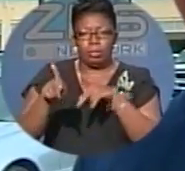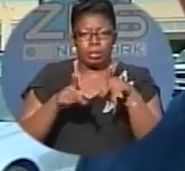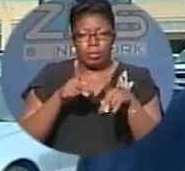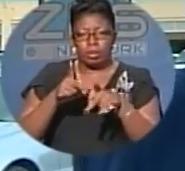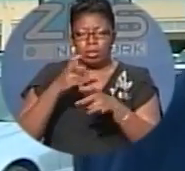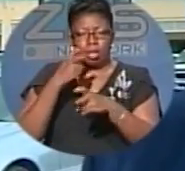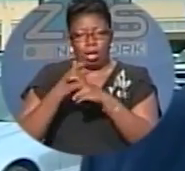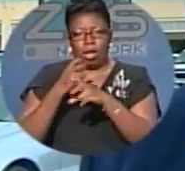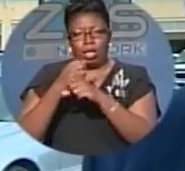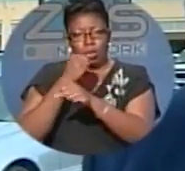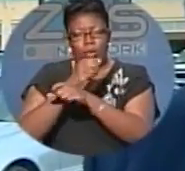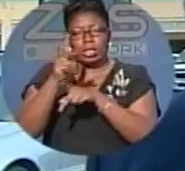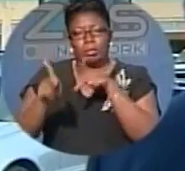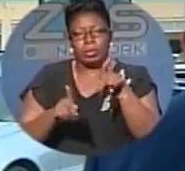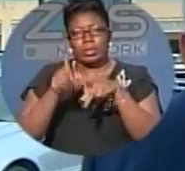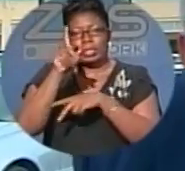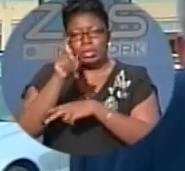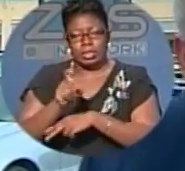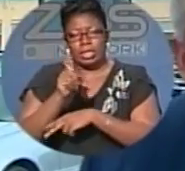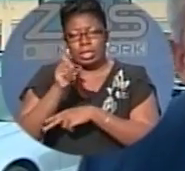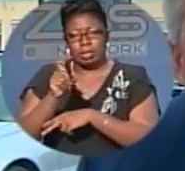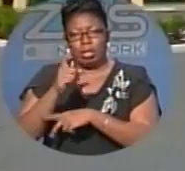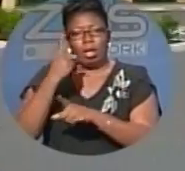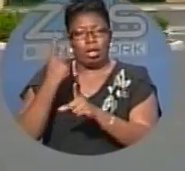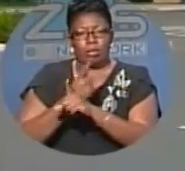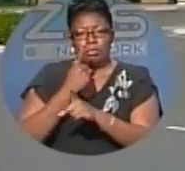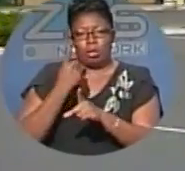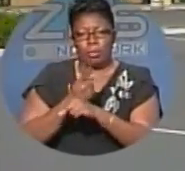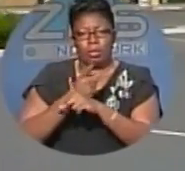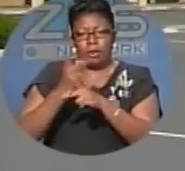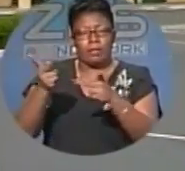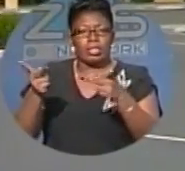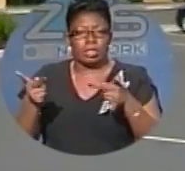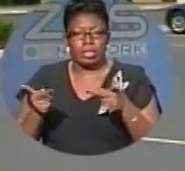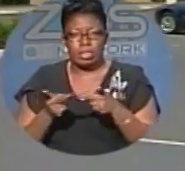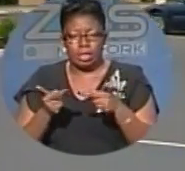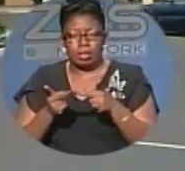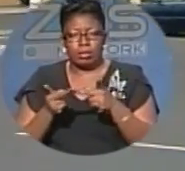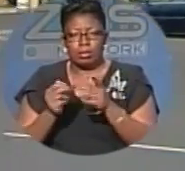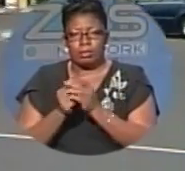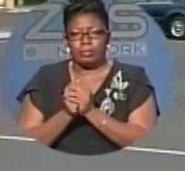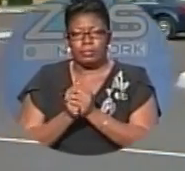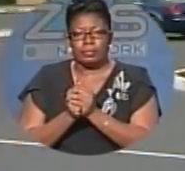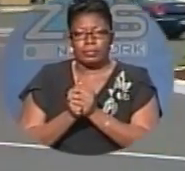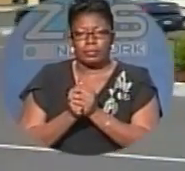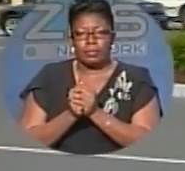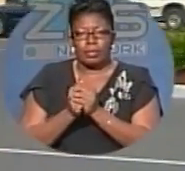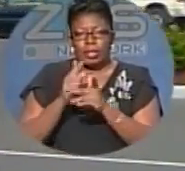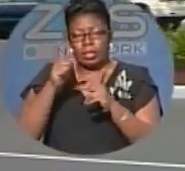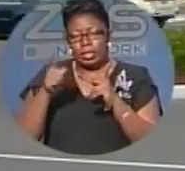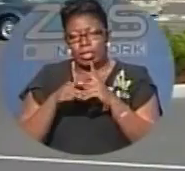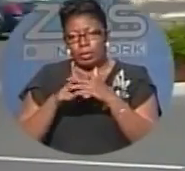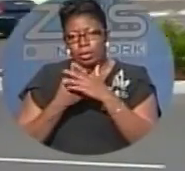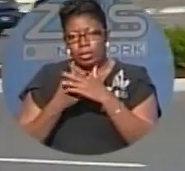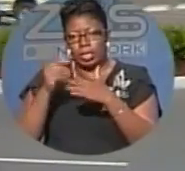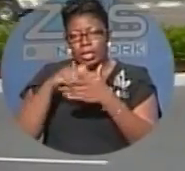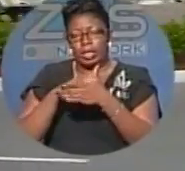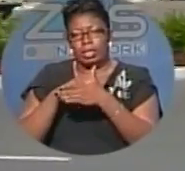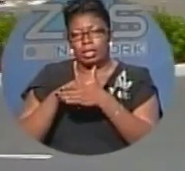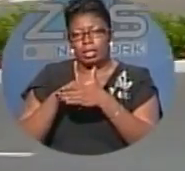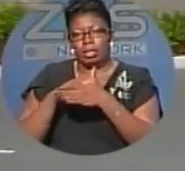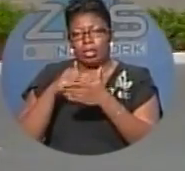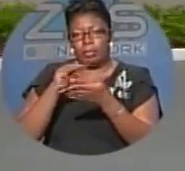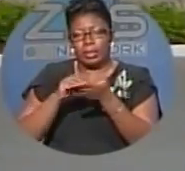in the area that just need to have proper facilities. The finished product is a vision which blossomed from the mid-80s.